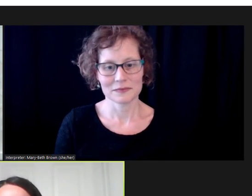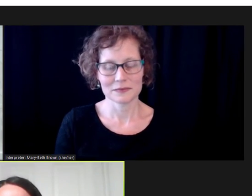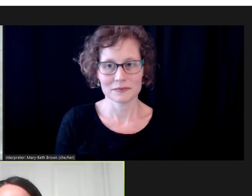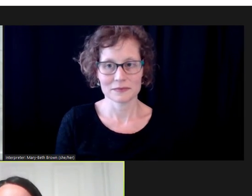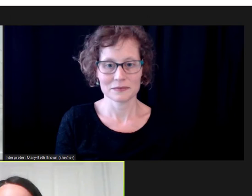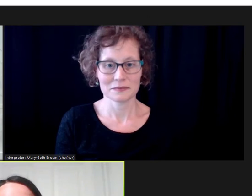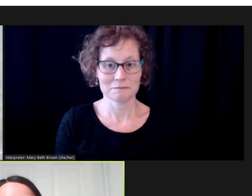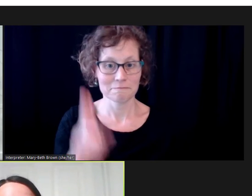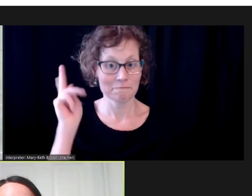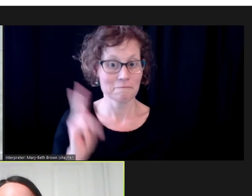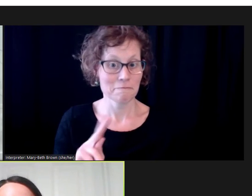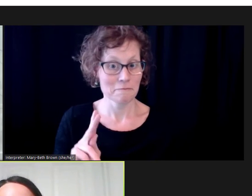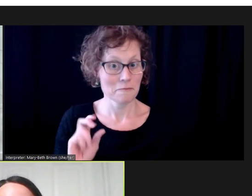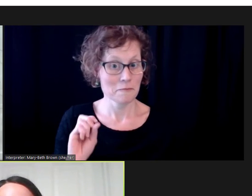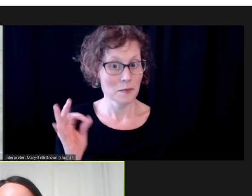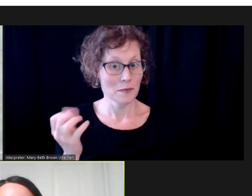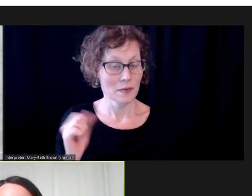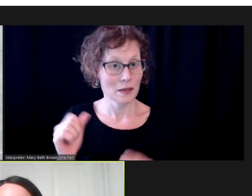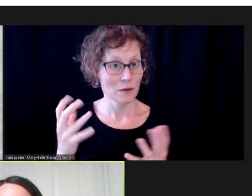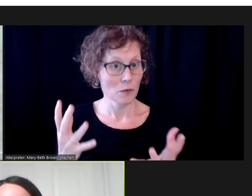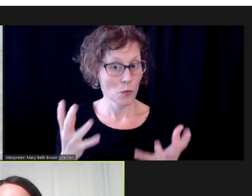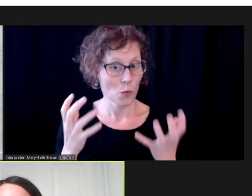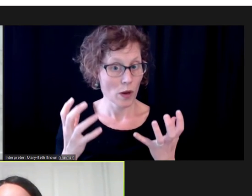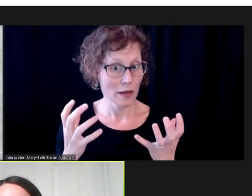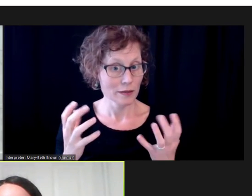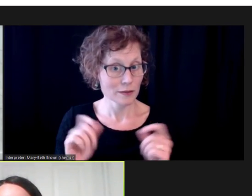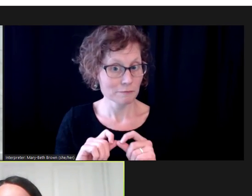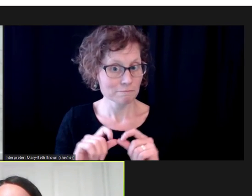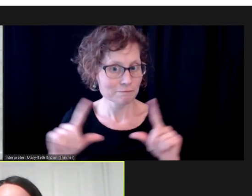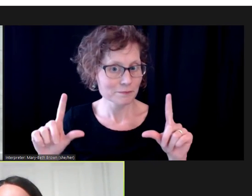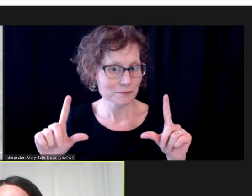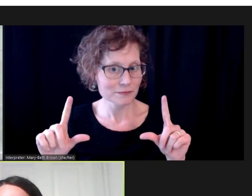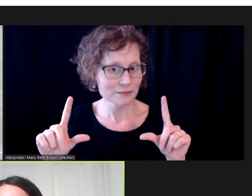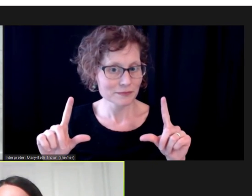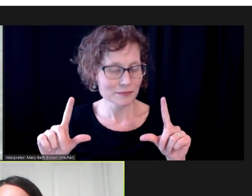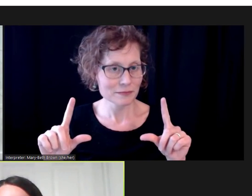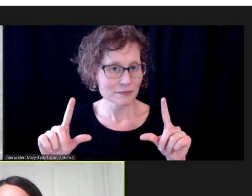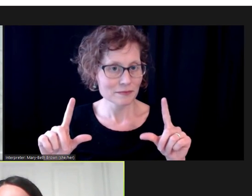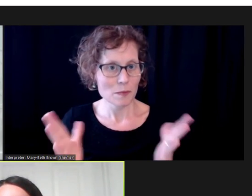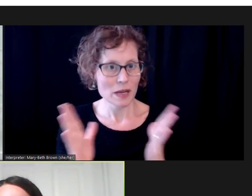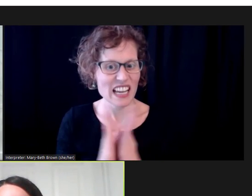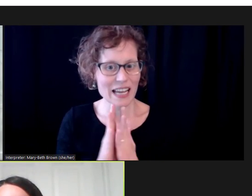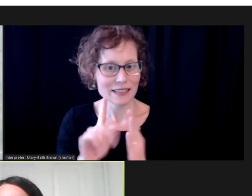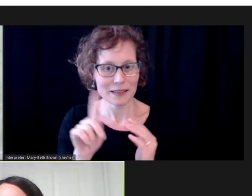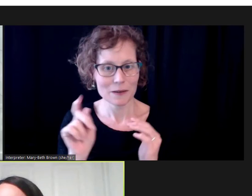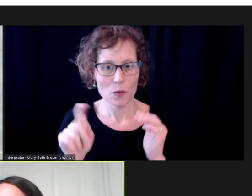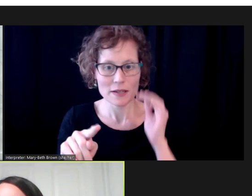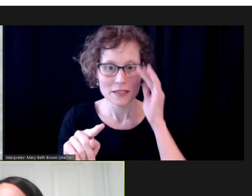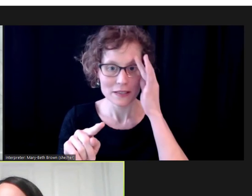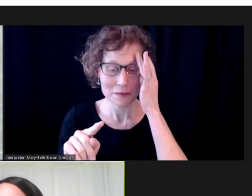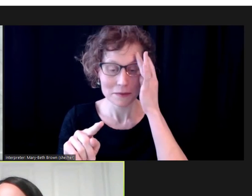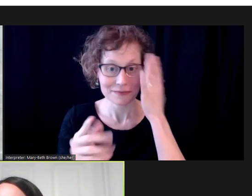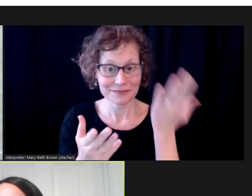All right, so if anyone would like to come on screen to ask a question today,